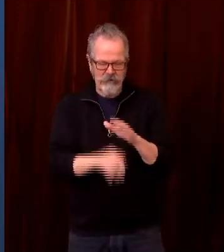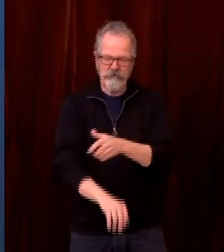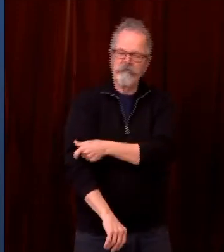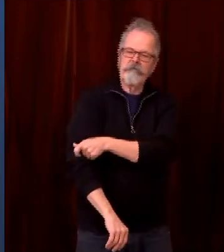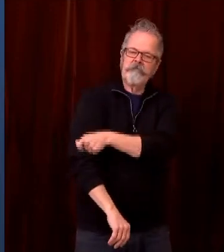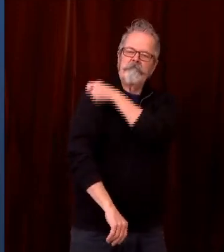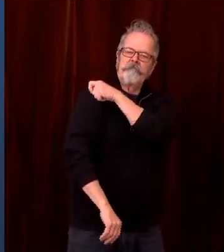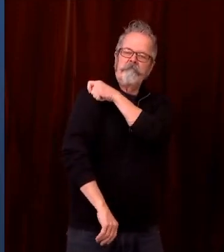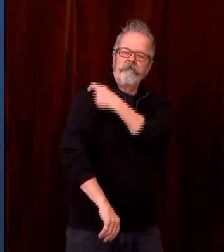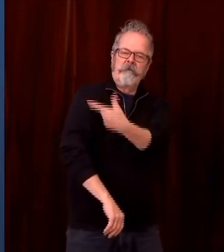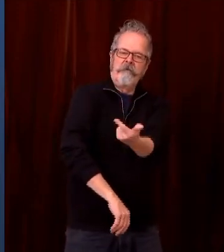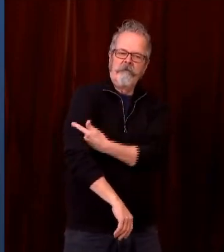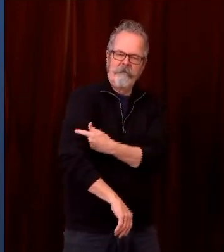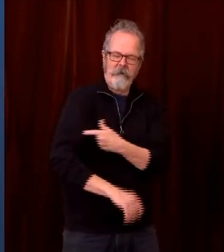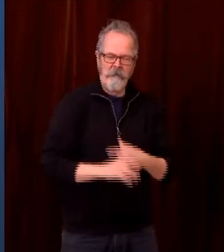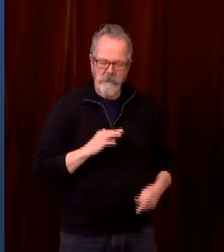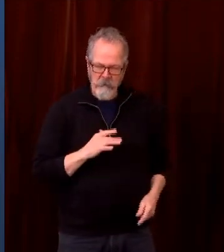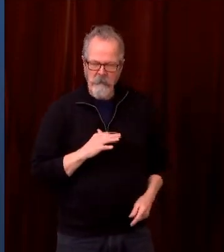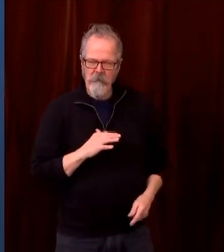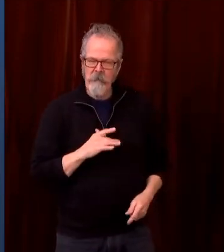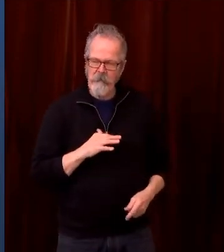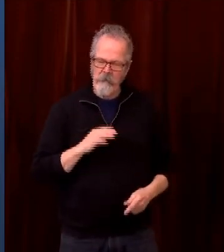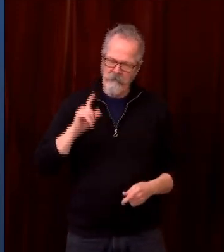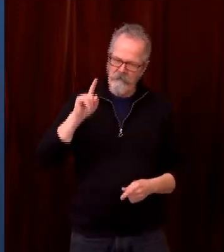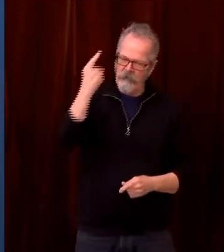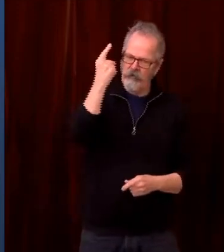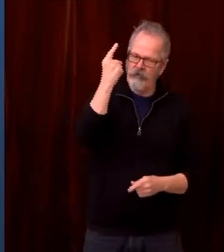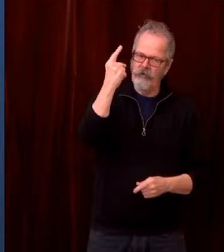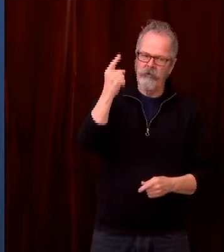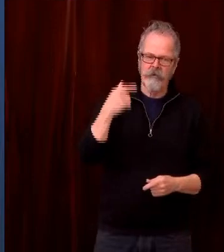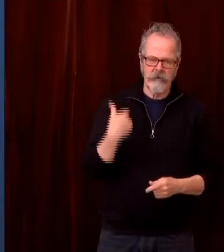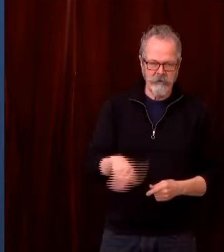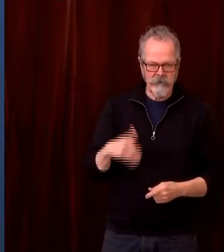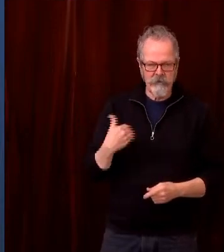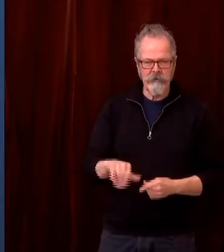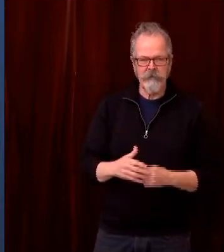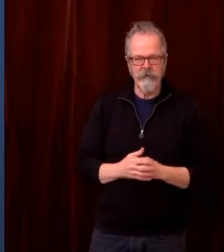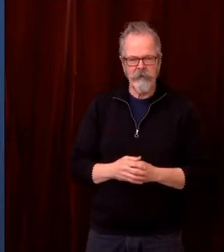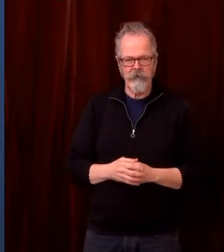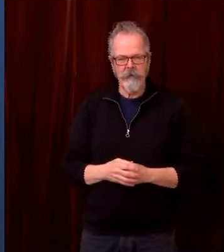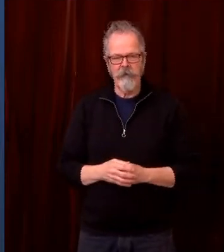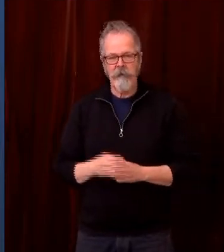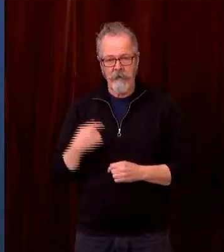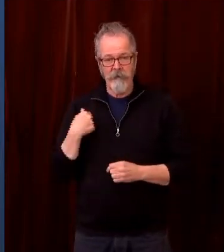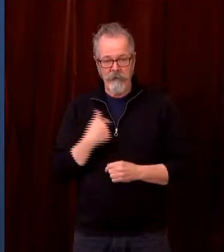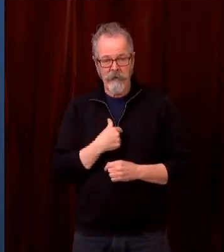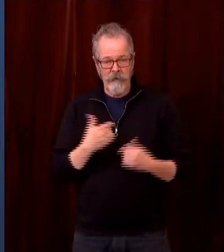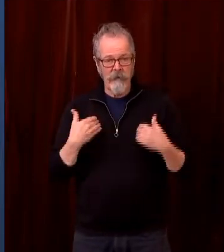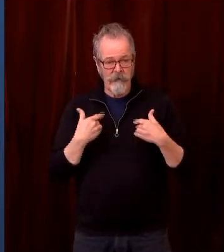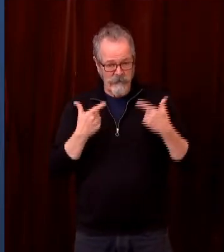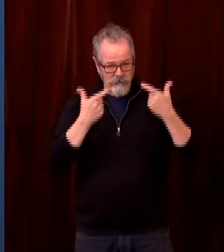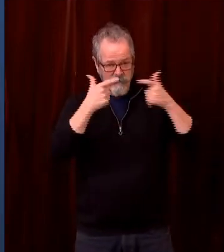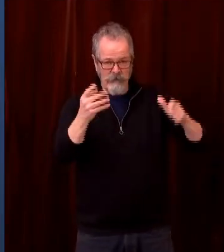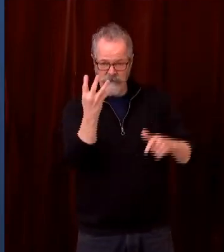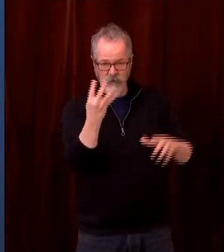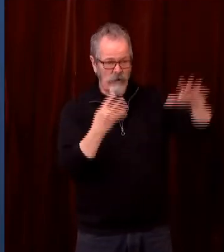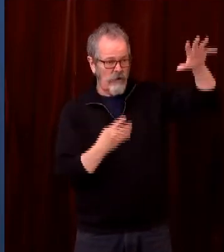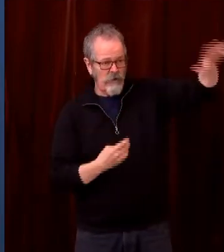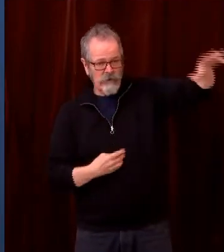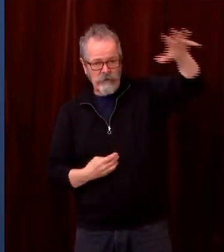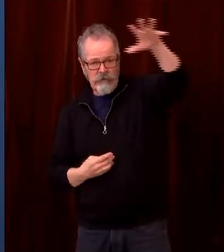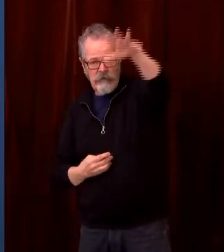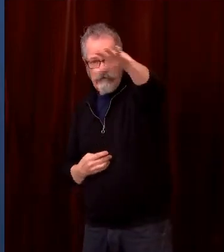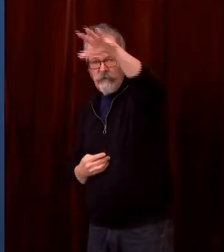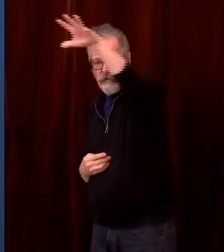county having at least 1 enrolled provider. Some providers, like pharmacies, have multiple locations where they're offering the